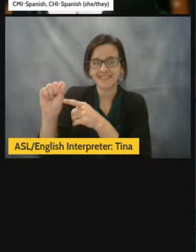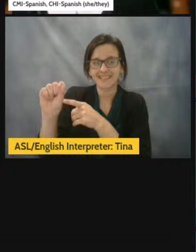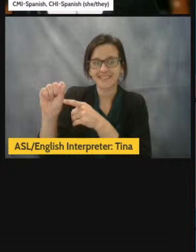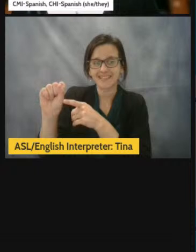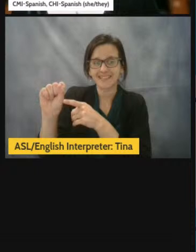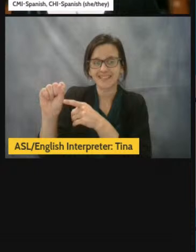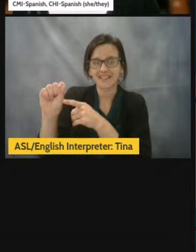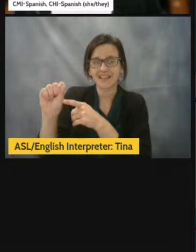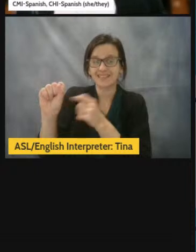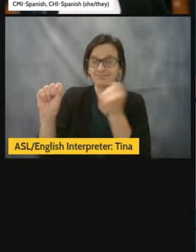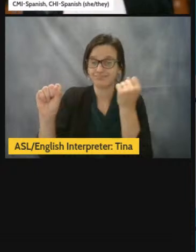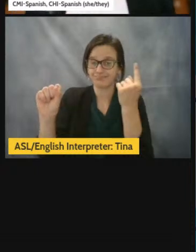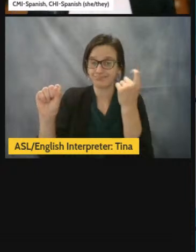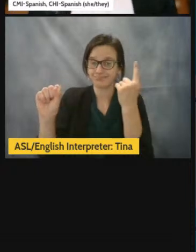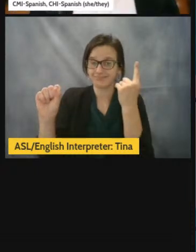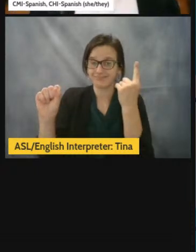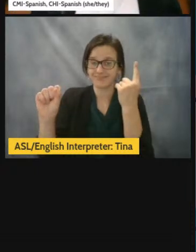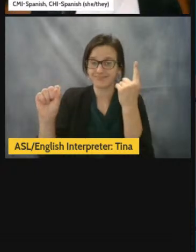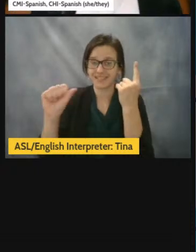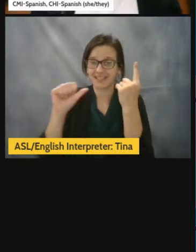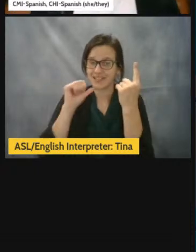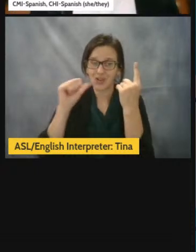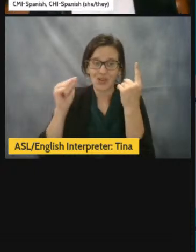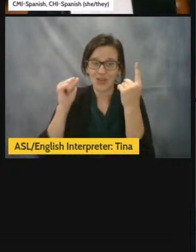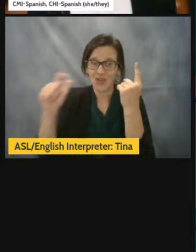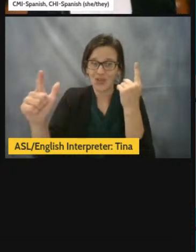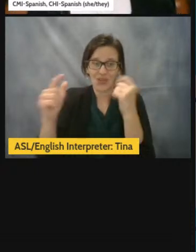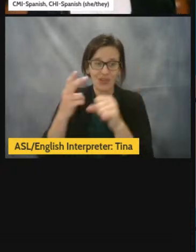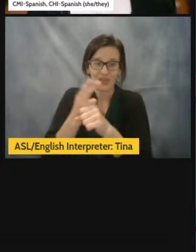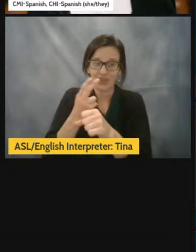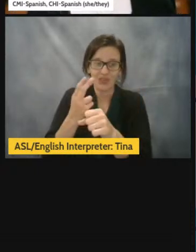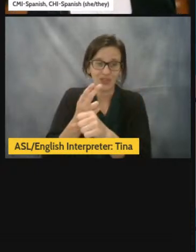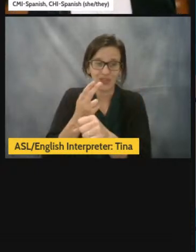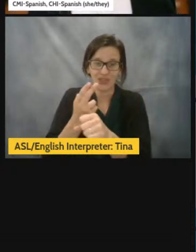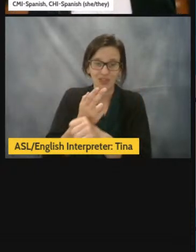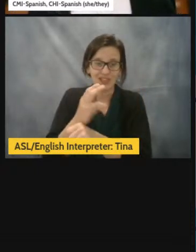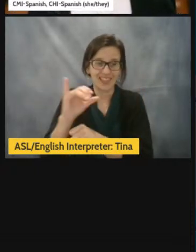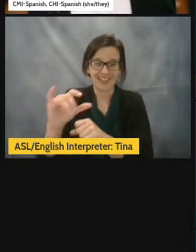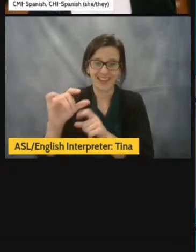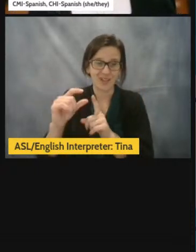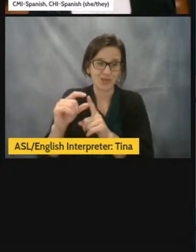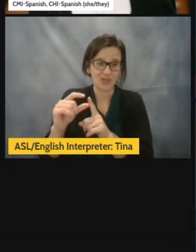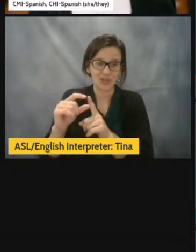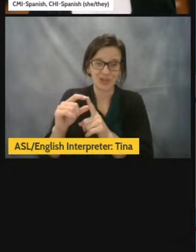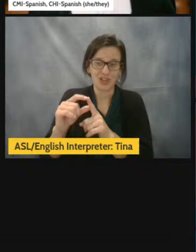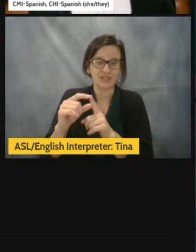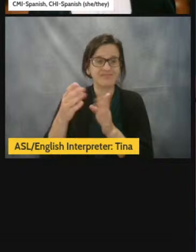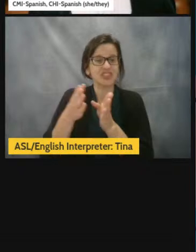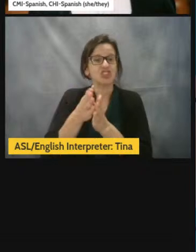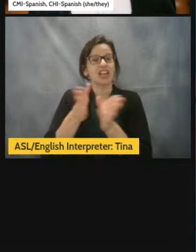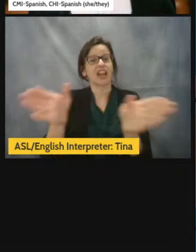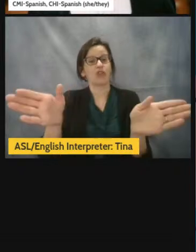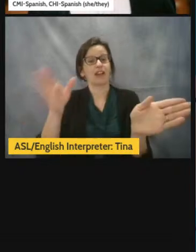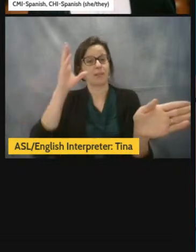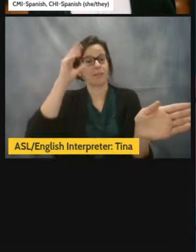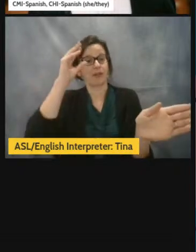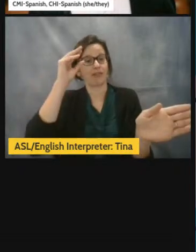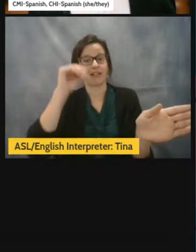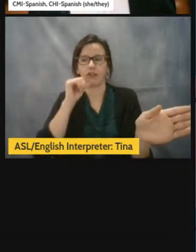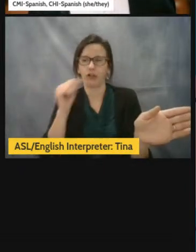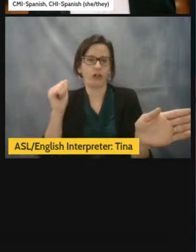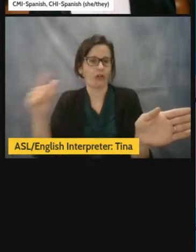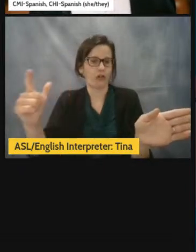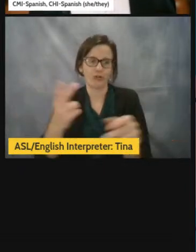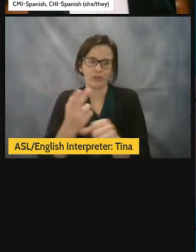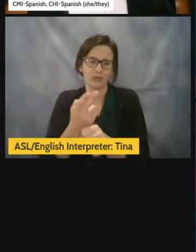However, not everyone uses the generic masculine. That's another thing to consider. So